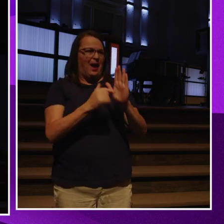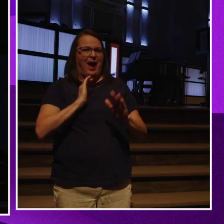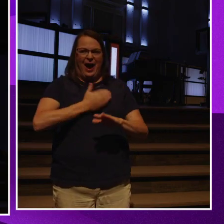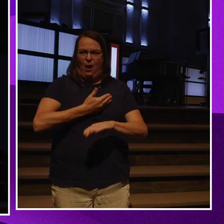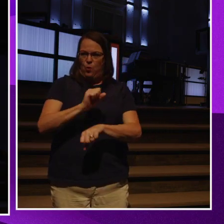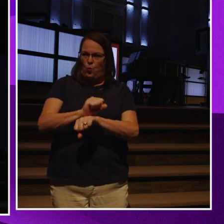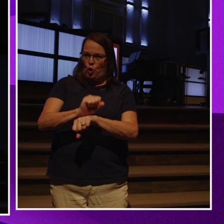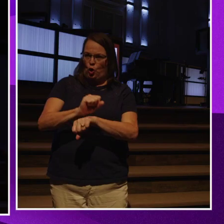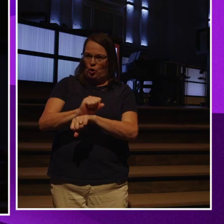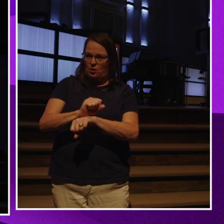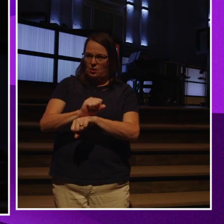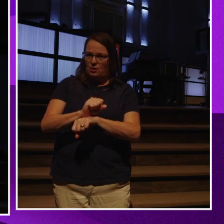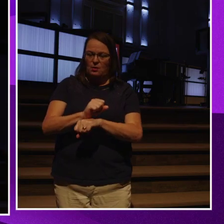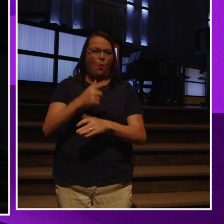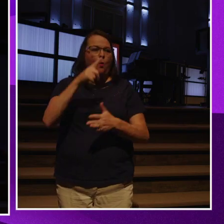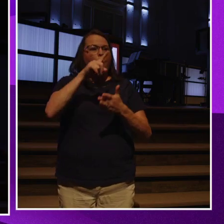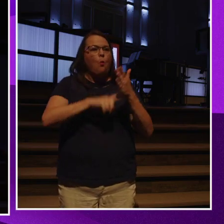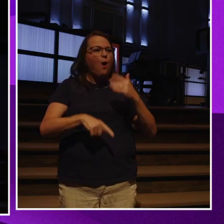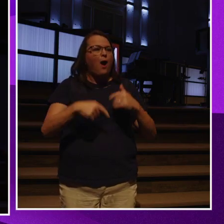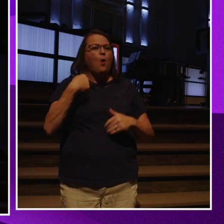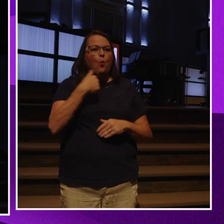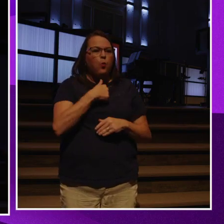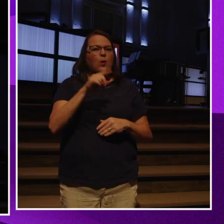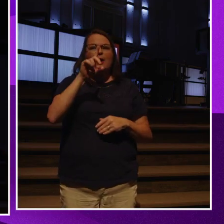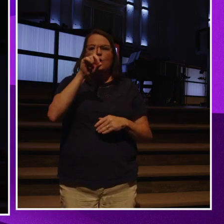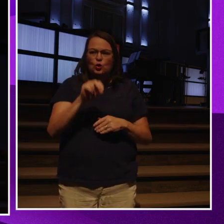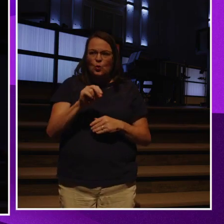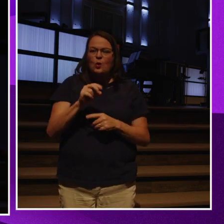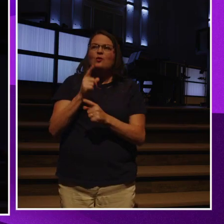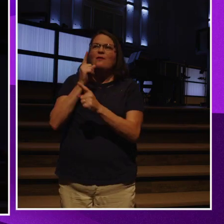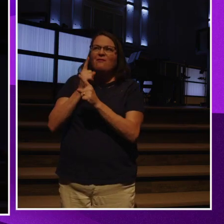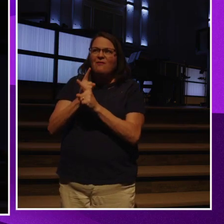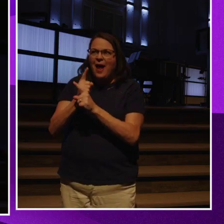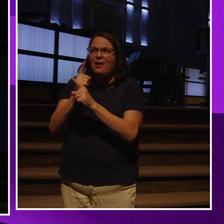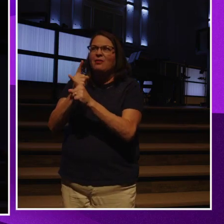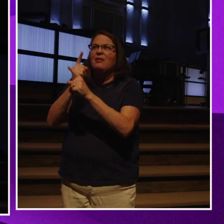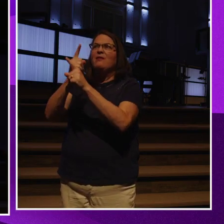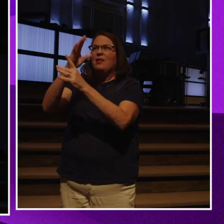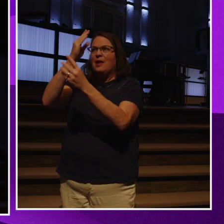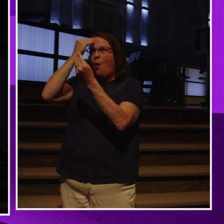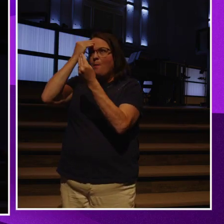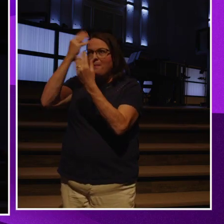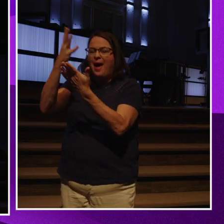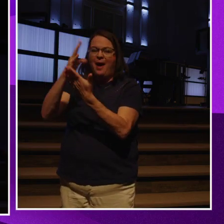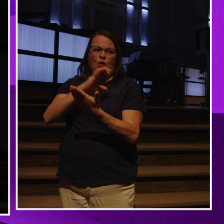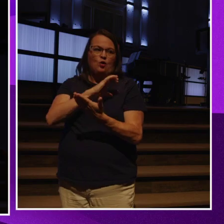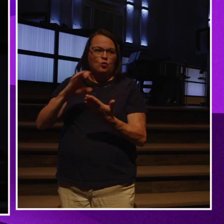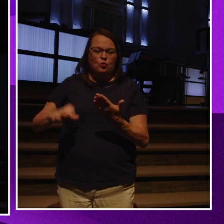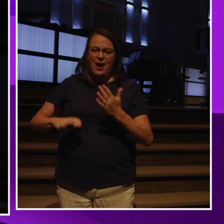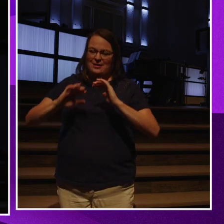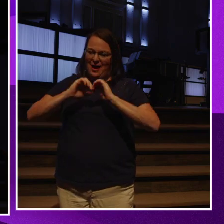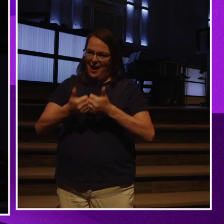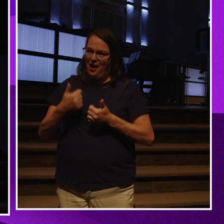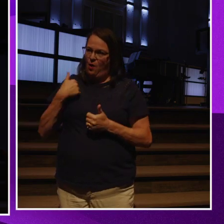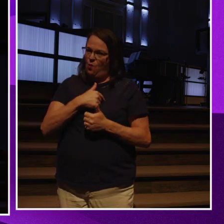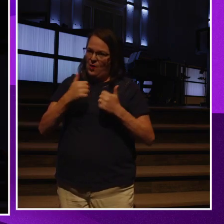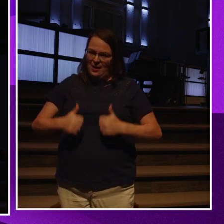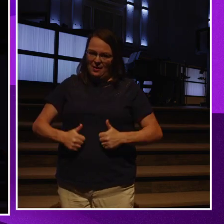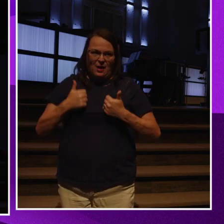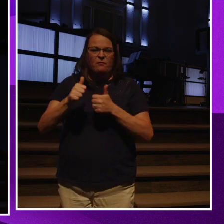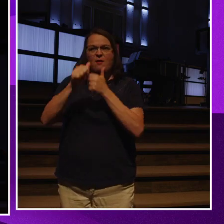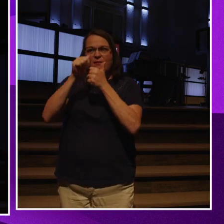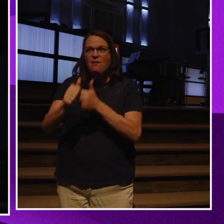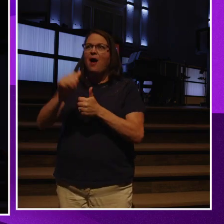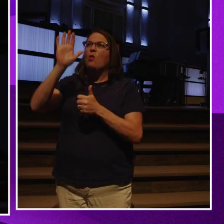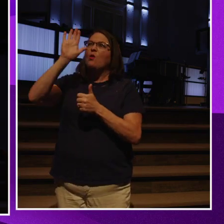what we do to faithfully obey Christ in how we live. We follow Christ's example.